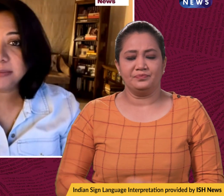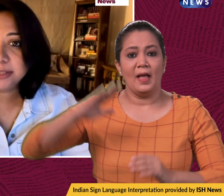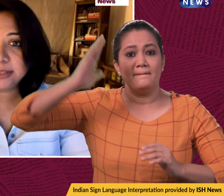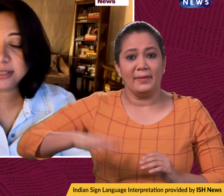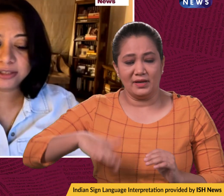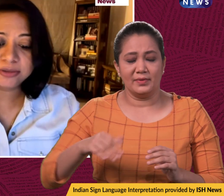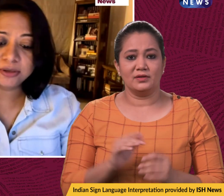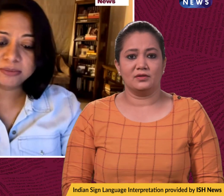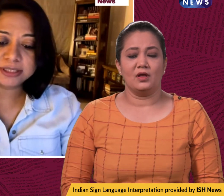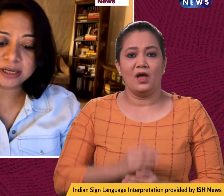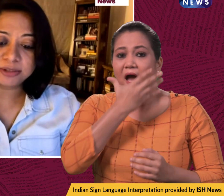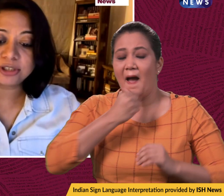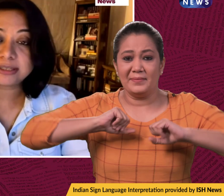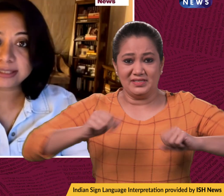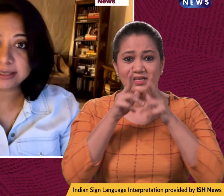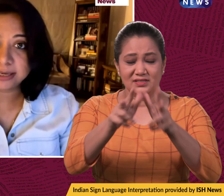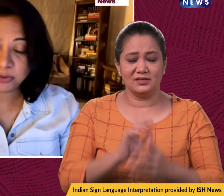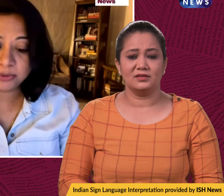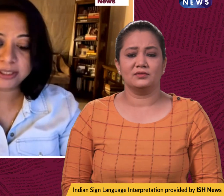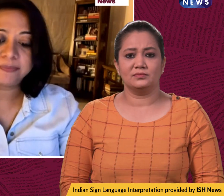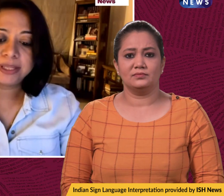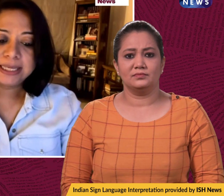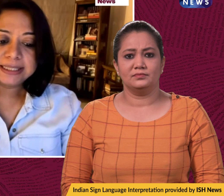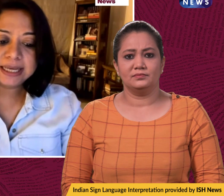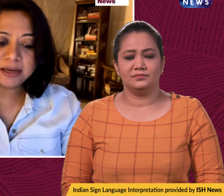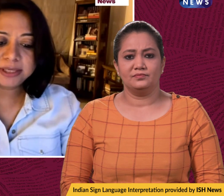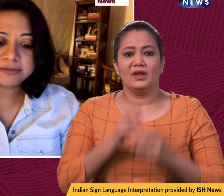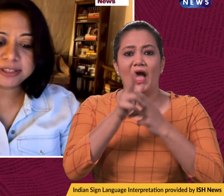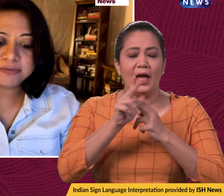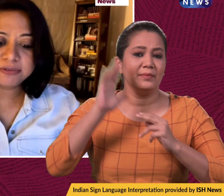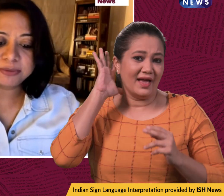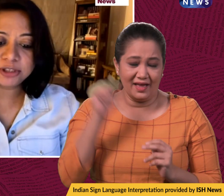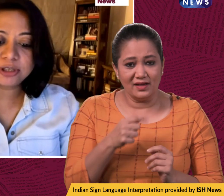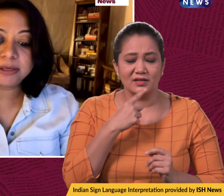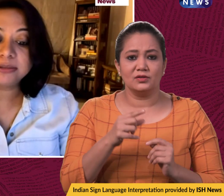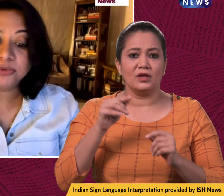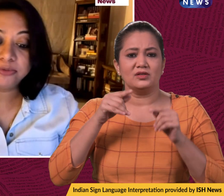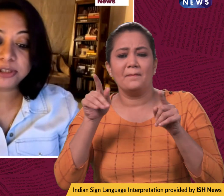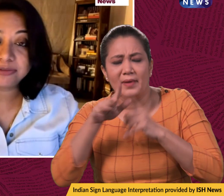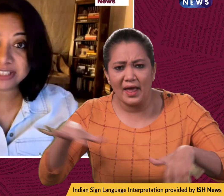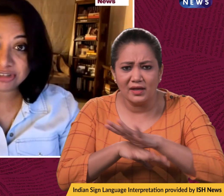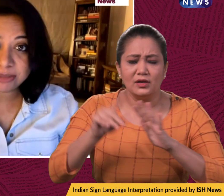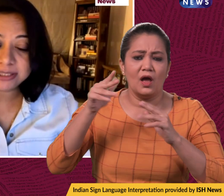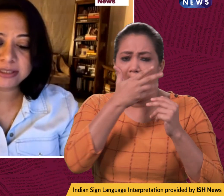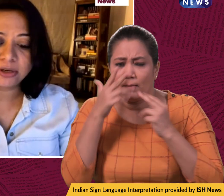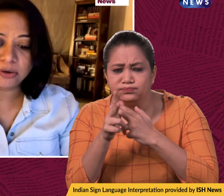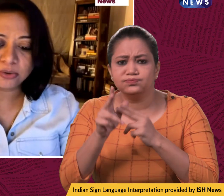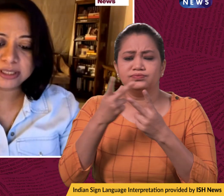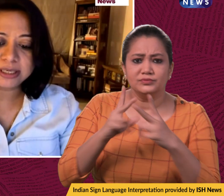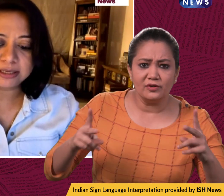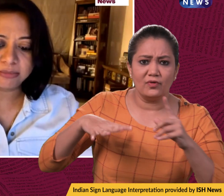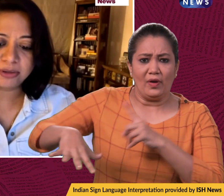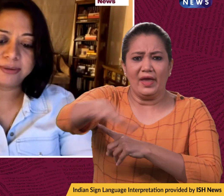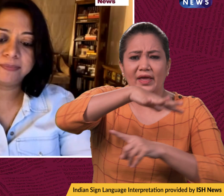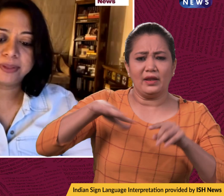In Parliament today, the Union Home Minister Amit Shah said, and I'm quoting, the Army had received information about the movement of extremists in